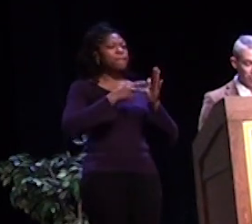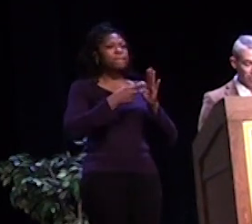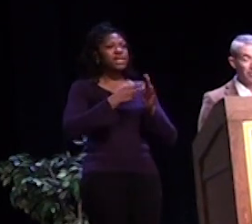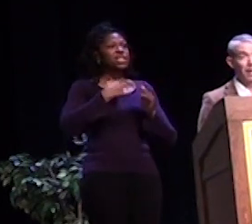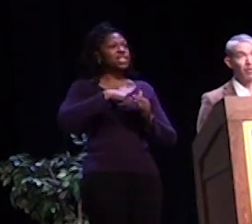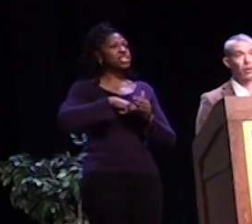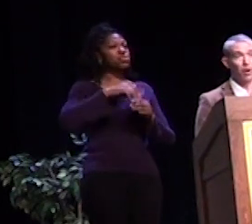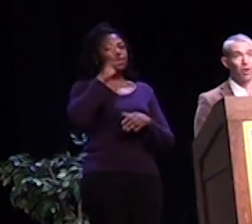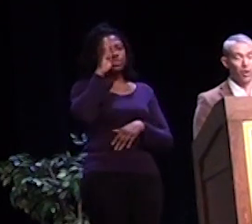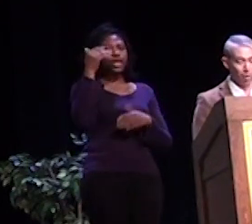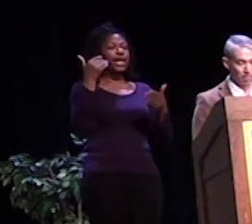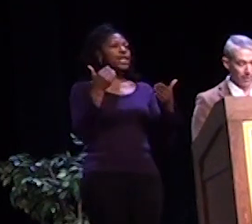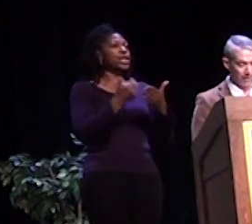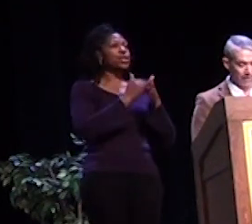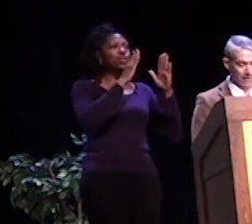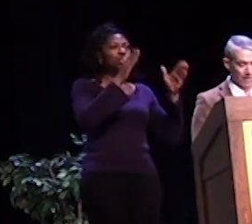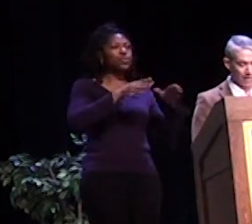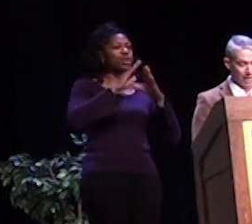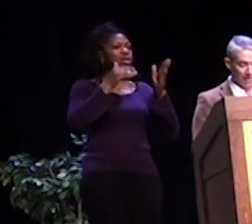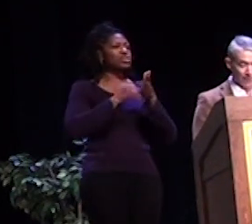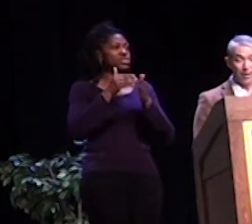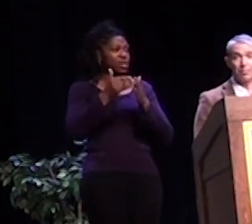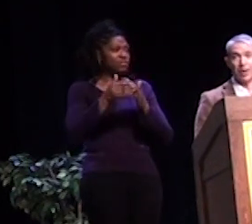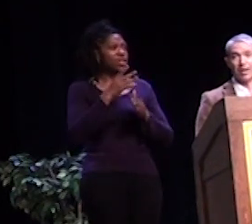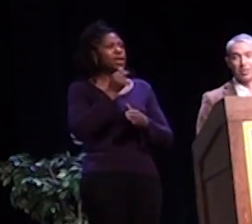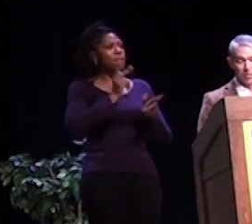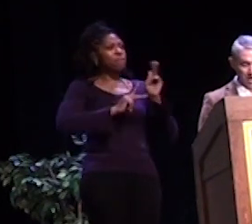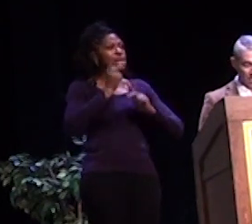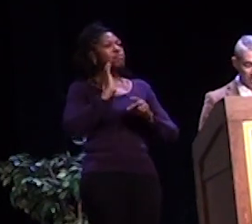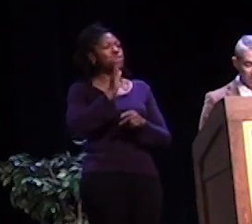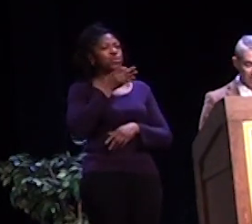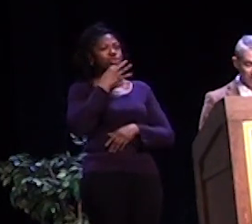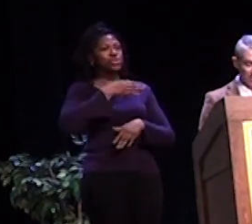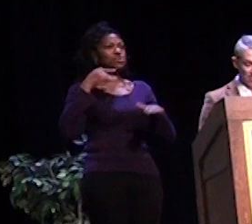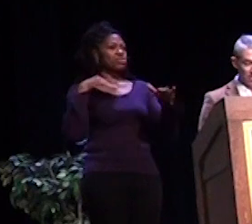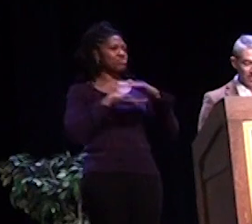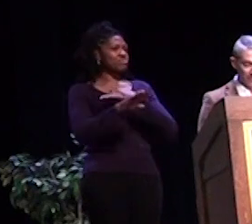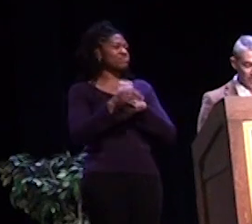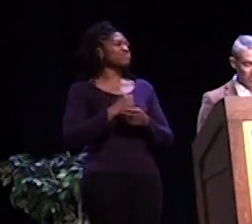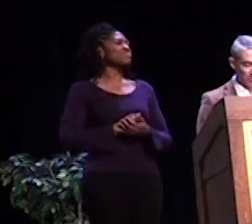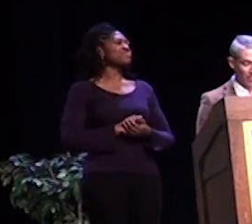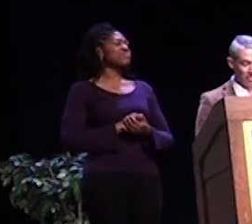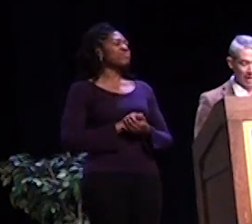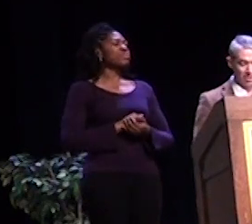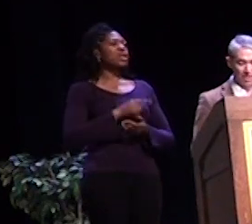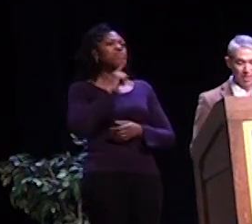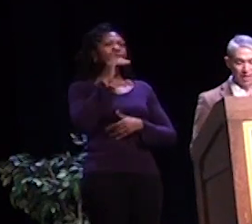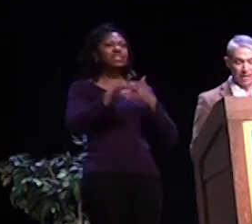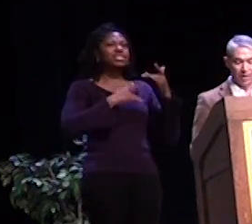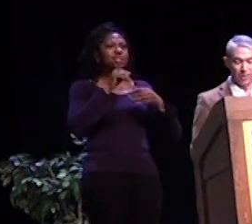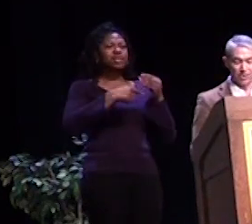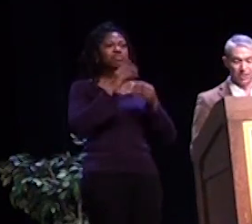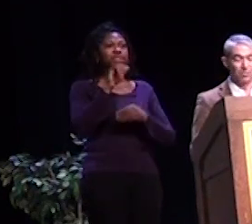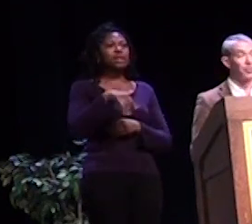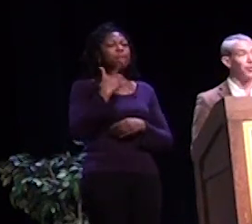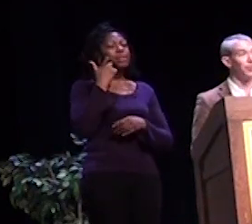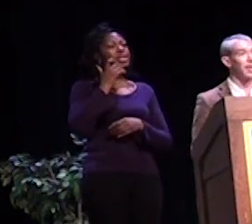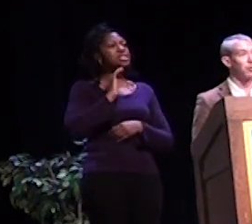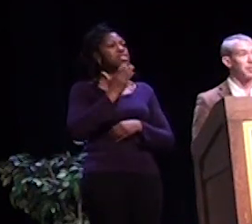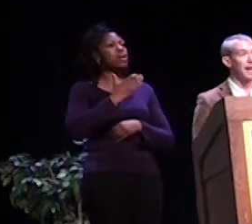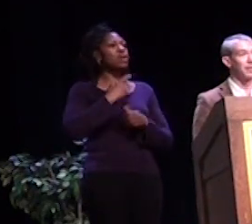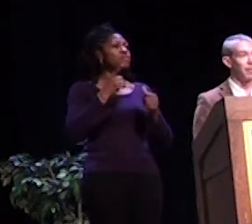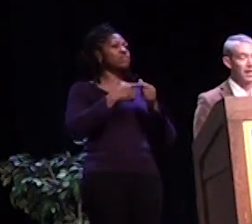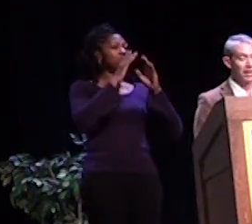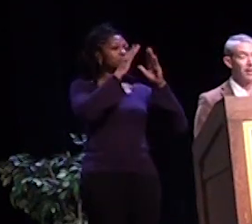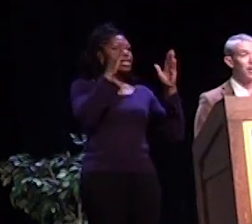residents will soon be able to call home. I'm very proud of the progress because this is the first affordable housing bond that our residents approved.